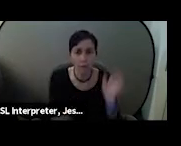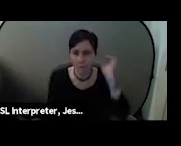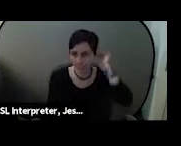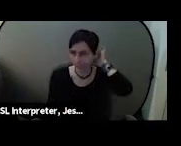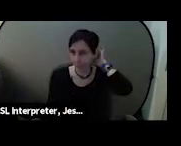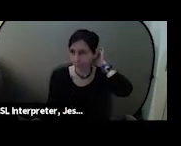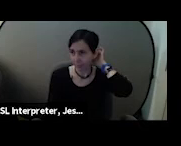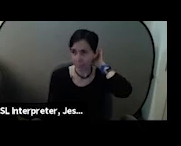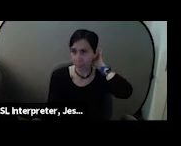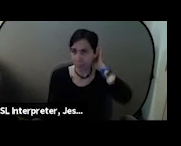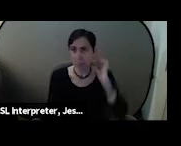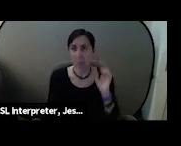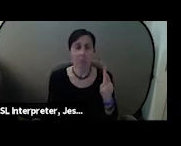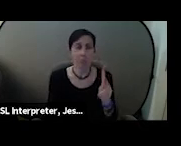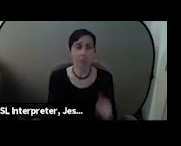Okay.